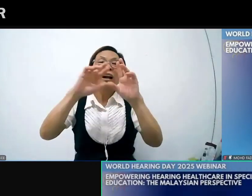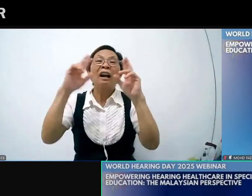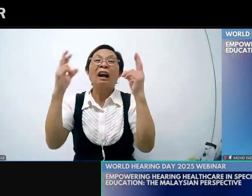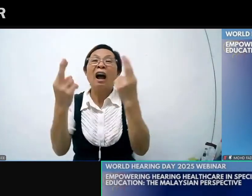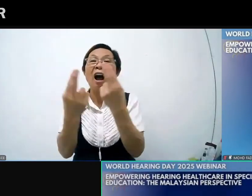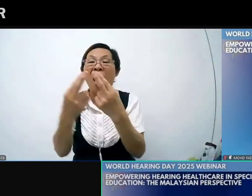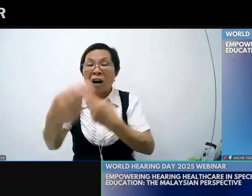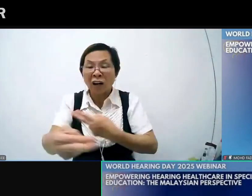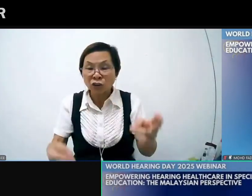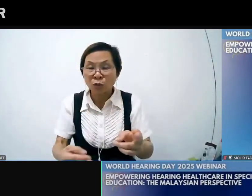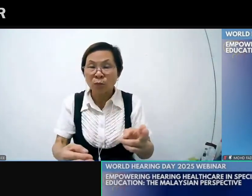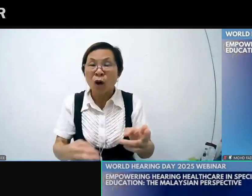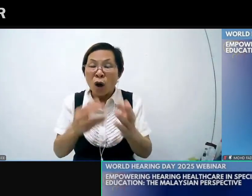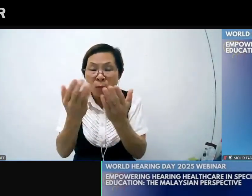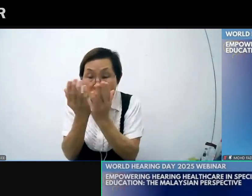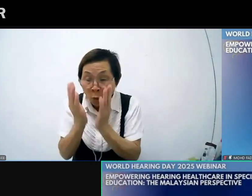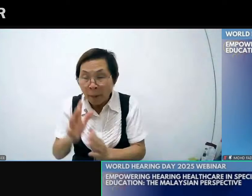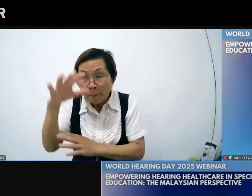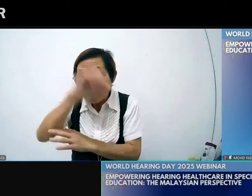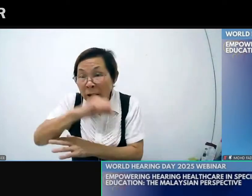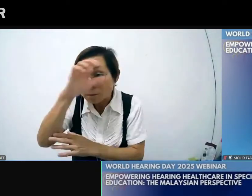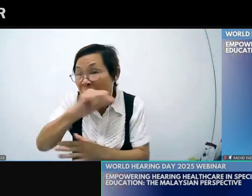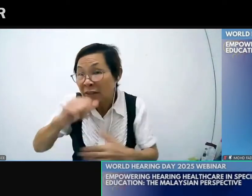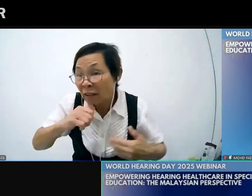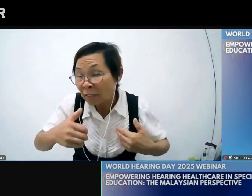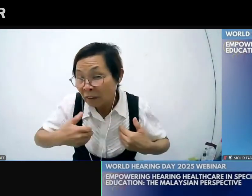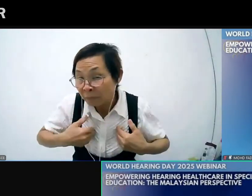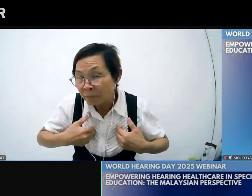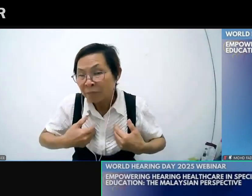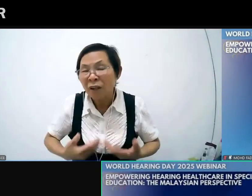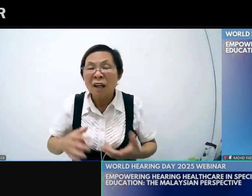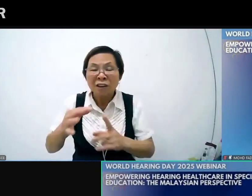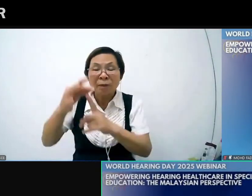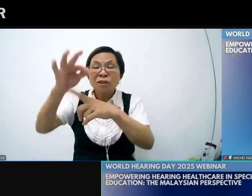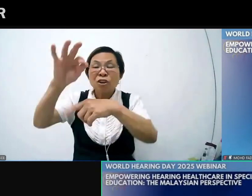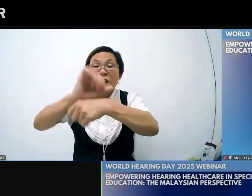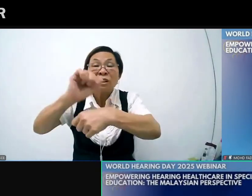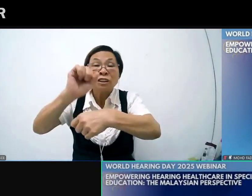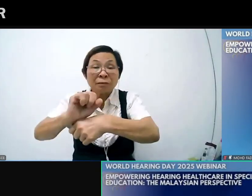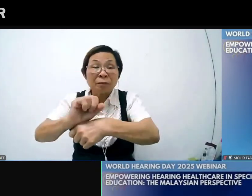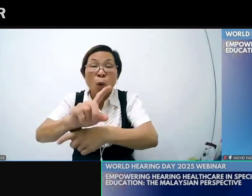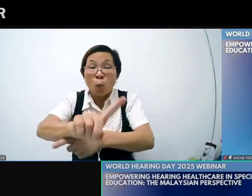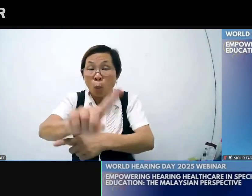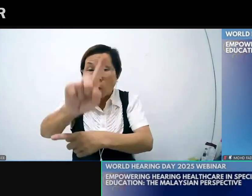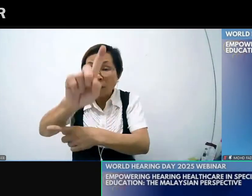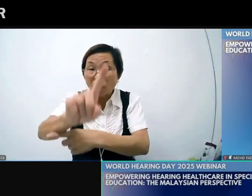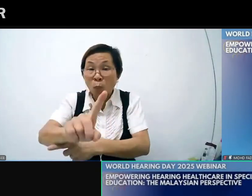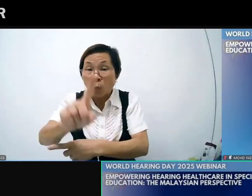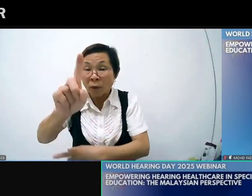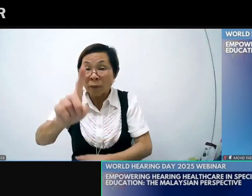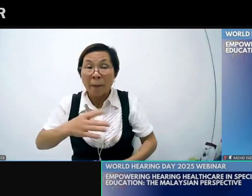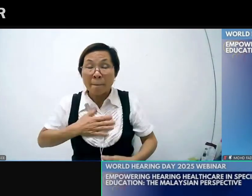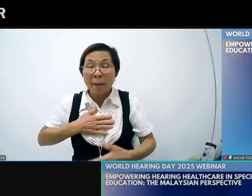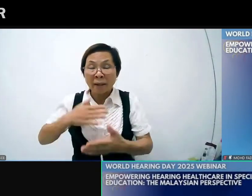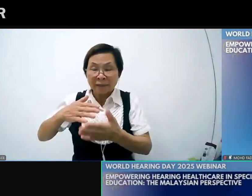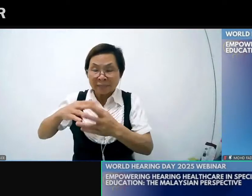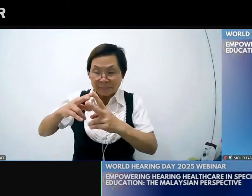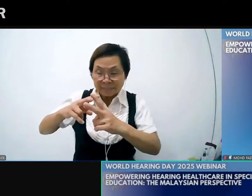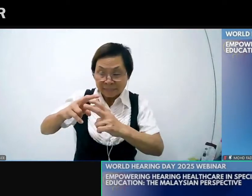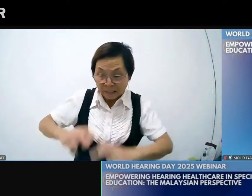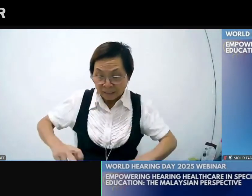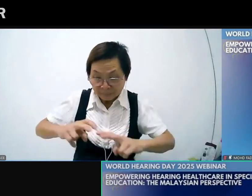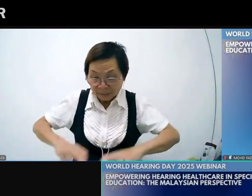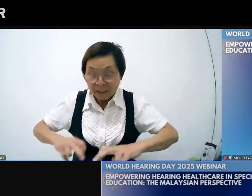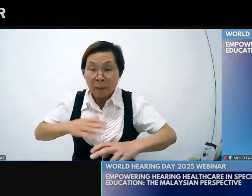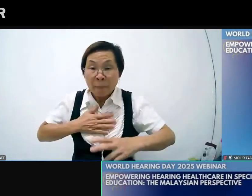the teaching, and especially when it comes to assignments. So one of the my study about